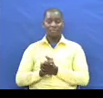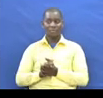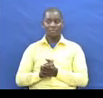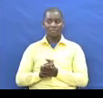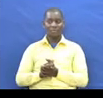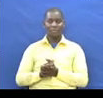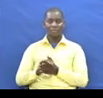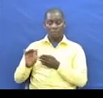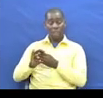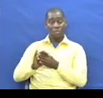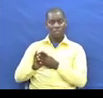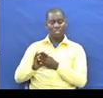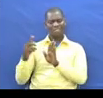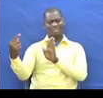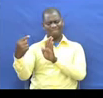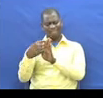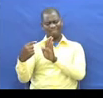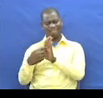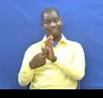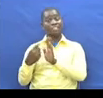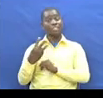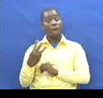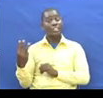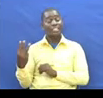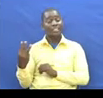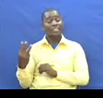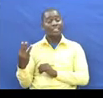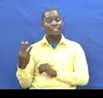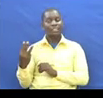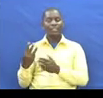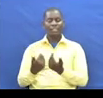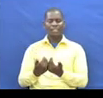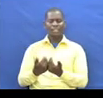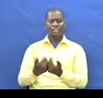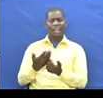Second illustration here. It has got 3 dots.